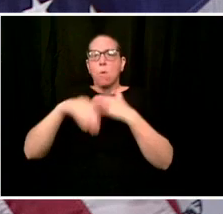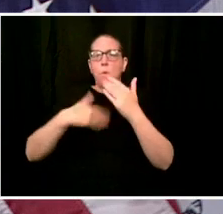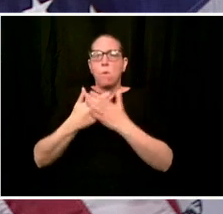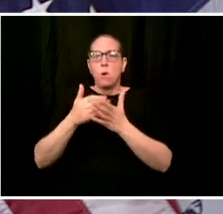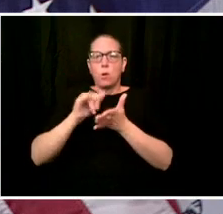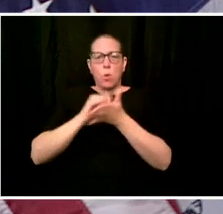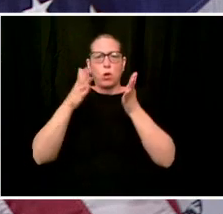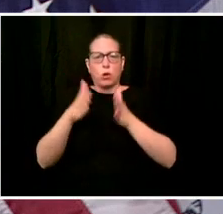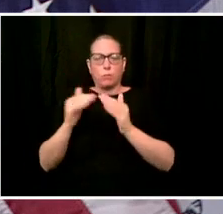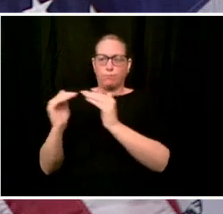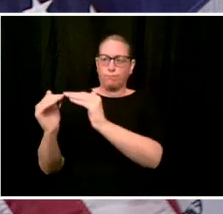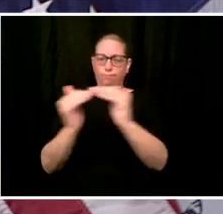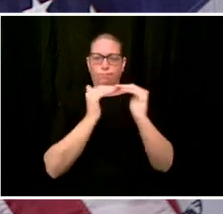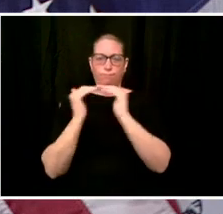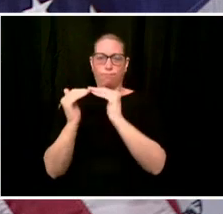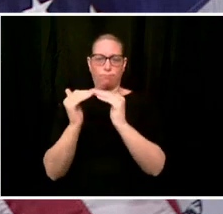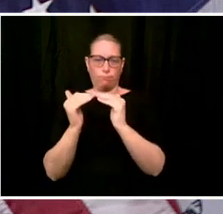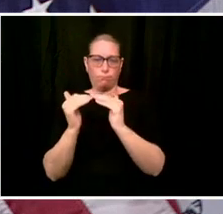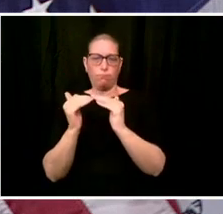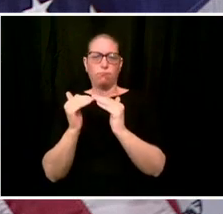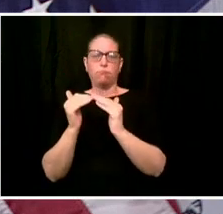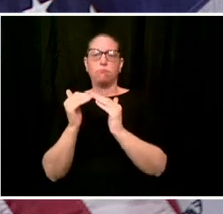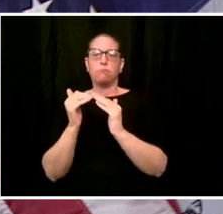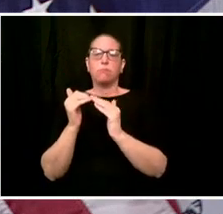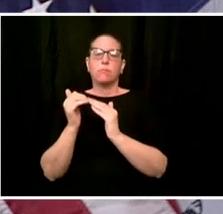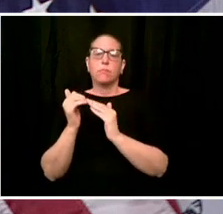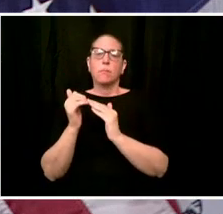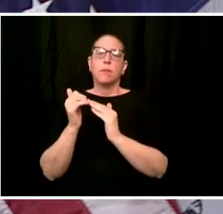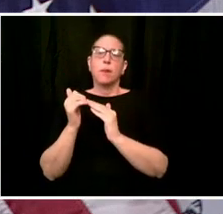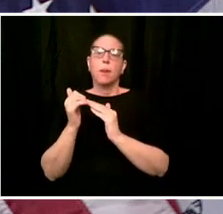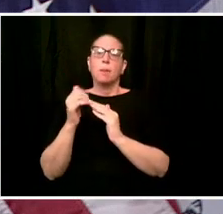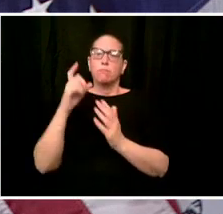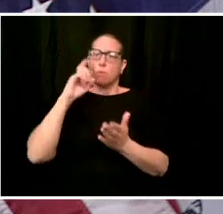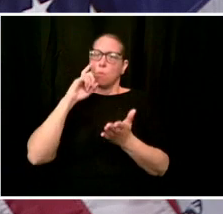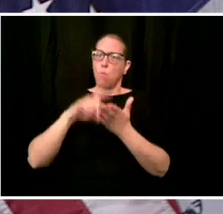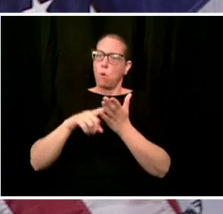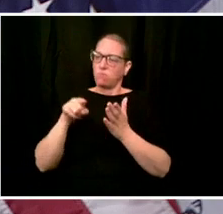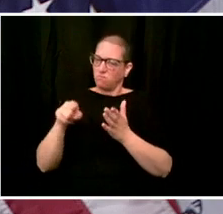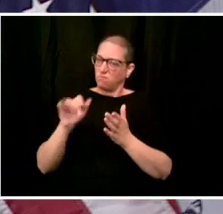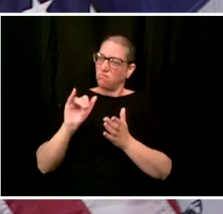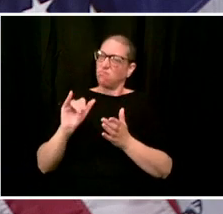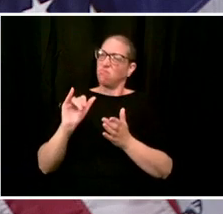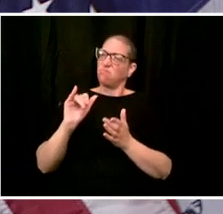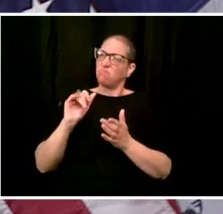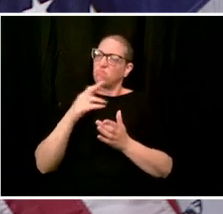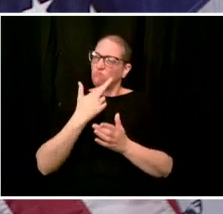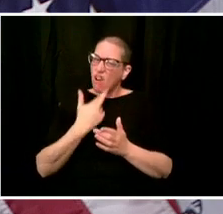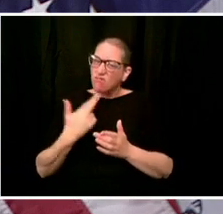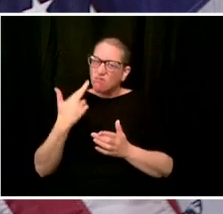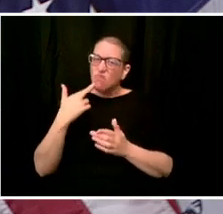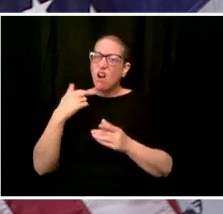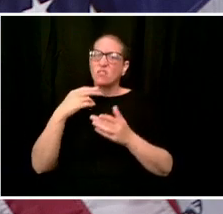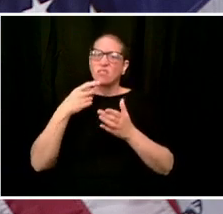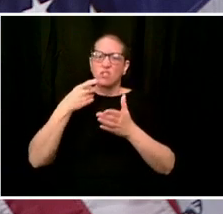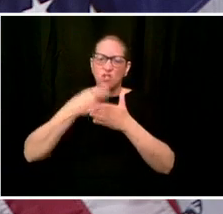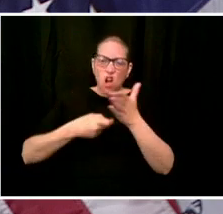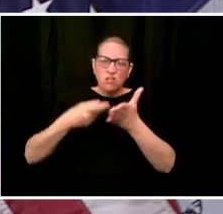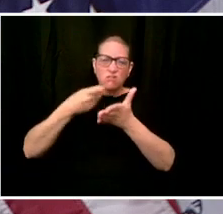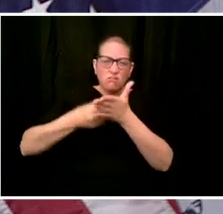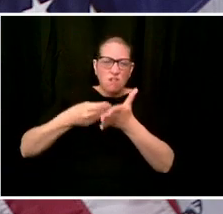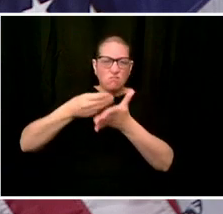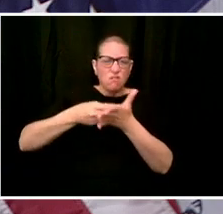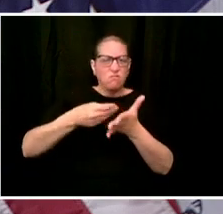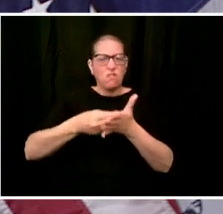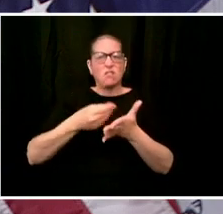fair to everyday people going through so much, and I think it's smart legislation, so I will support it. On the summonses,